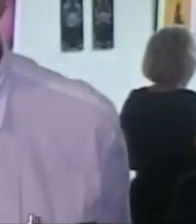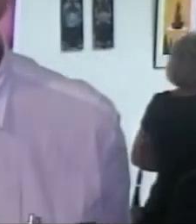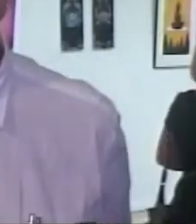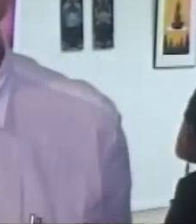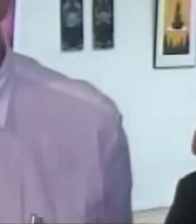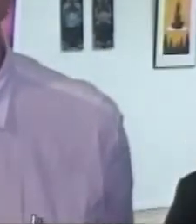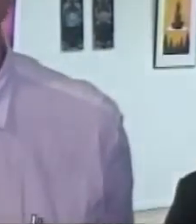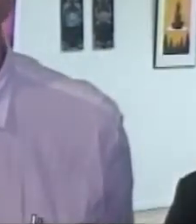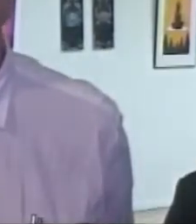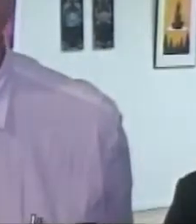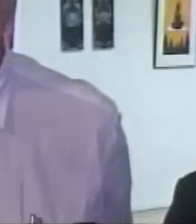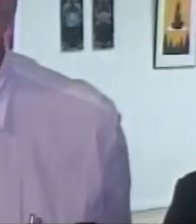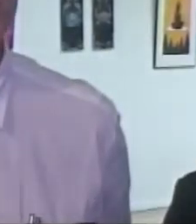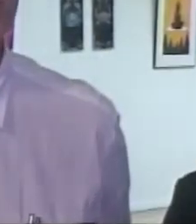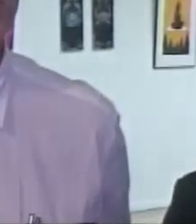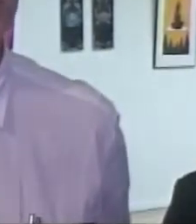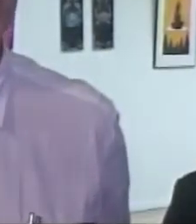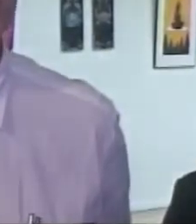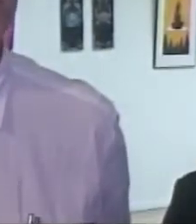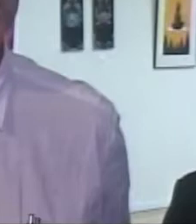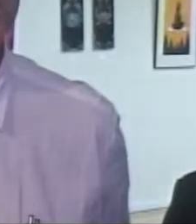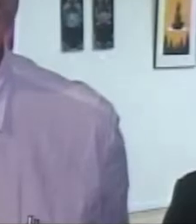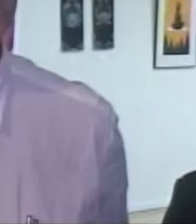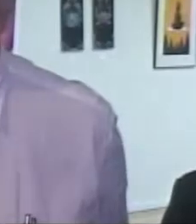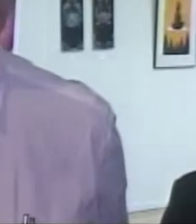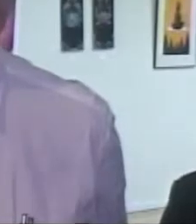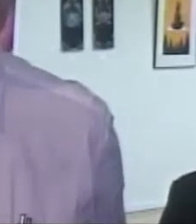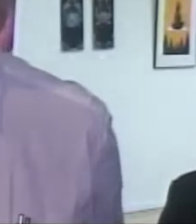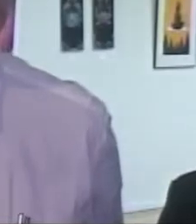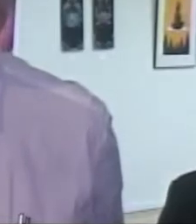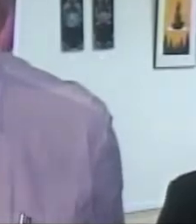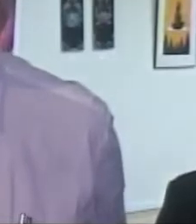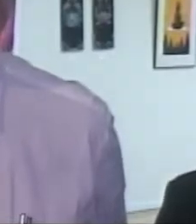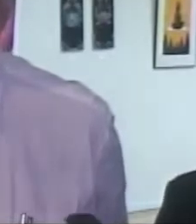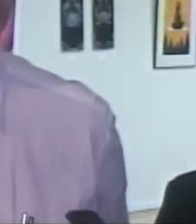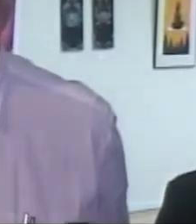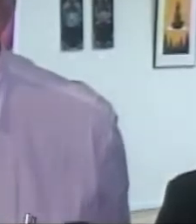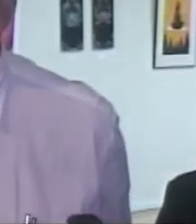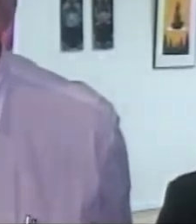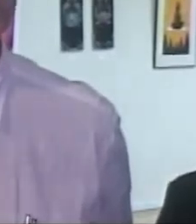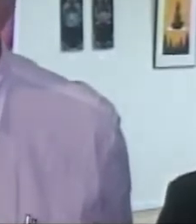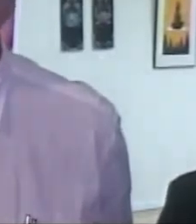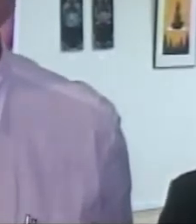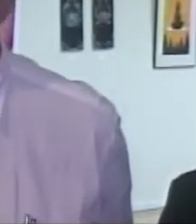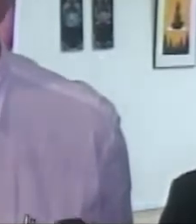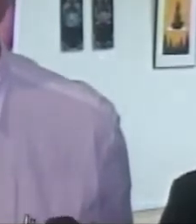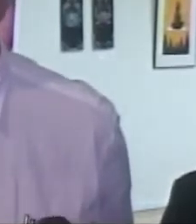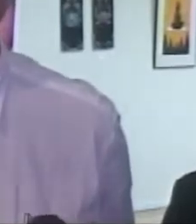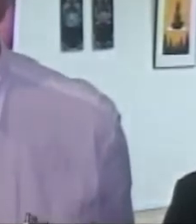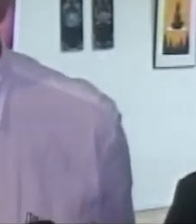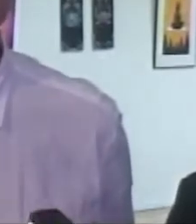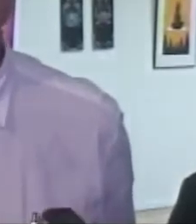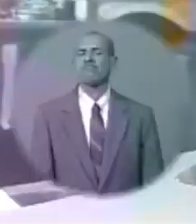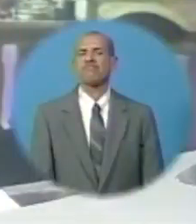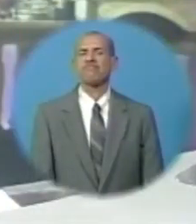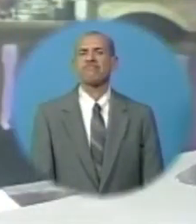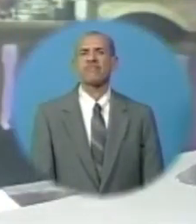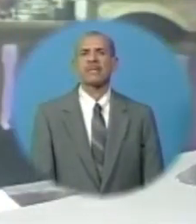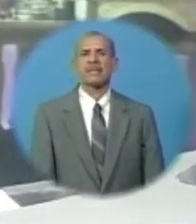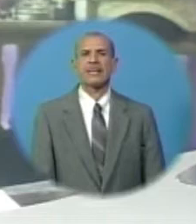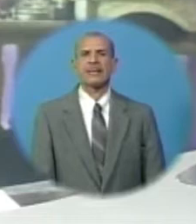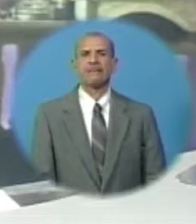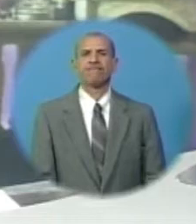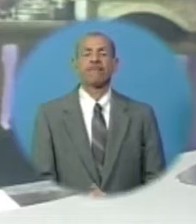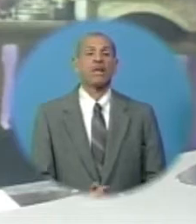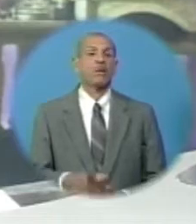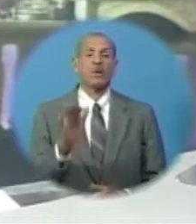core values of Massey, which is to be a force for good, which is to be supportive of the communities that we operate in.